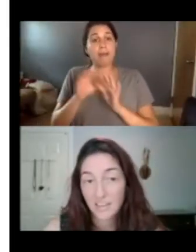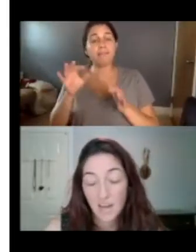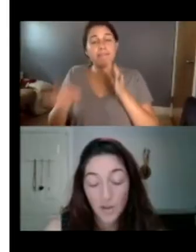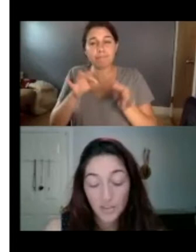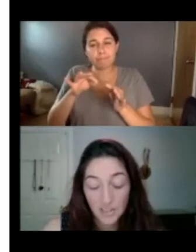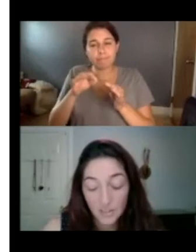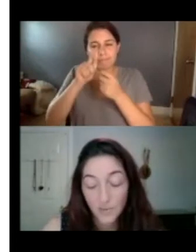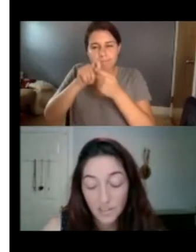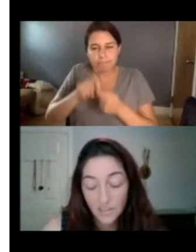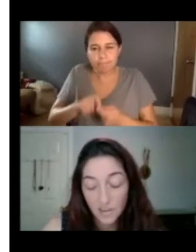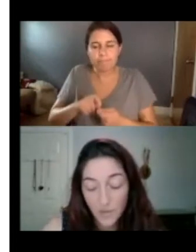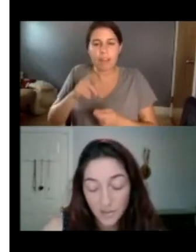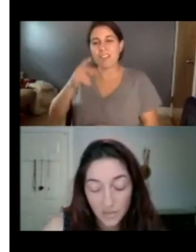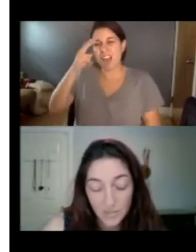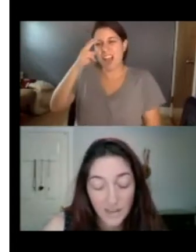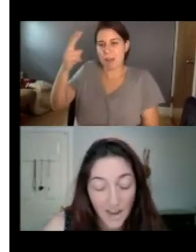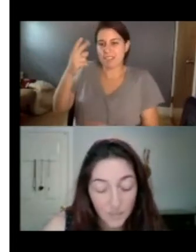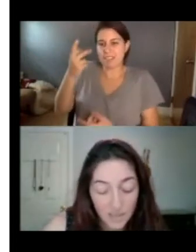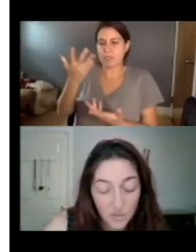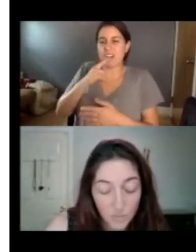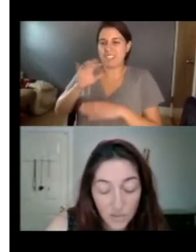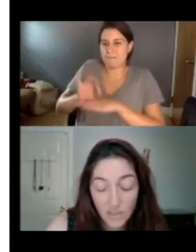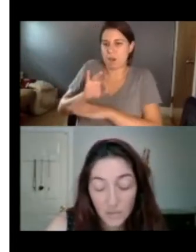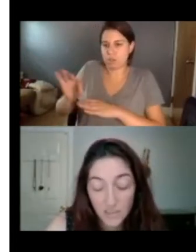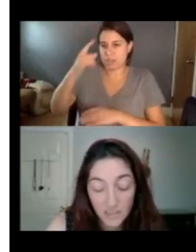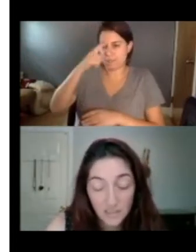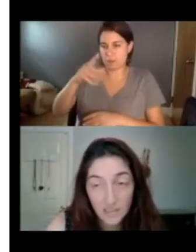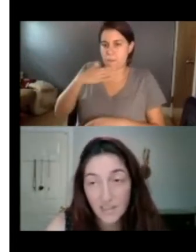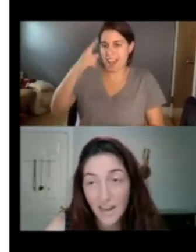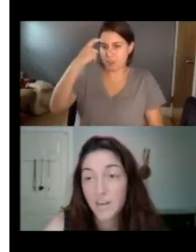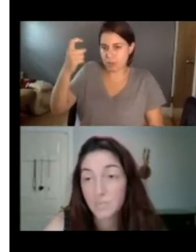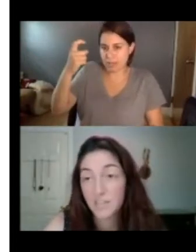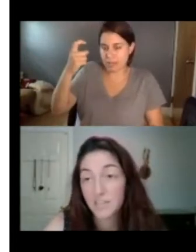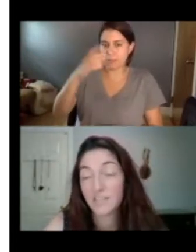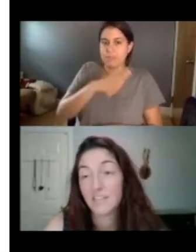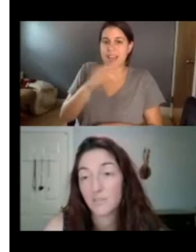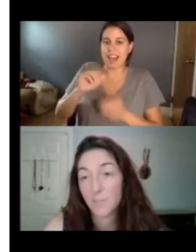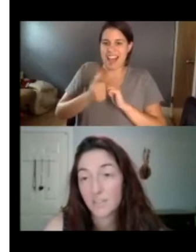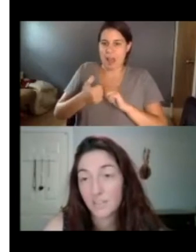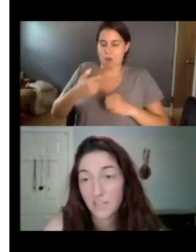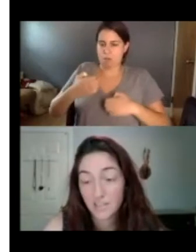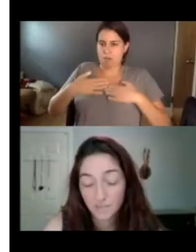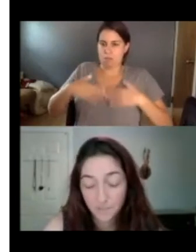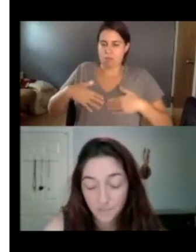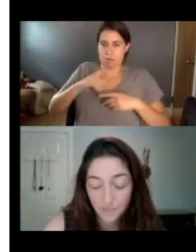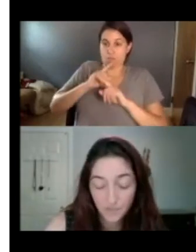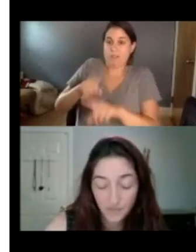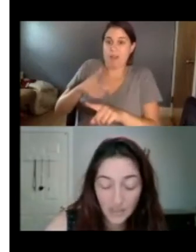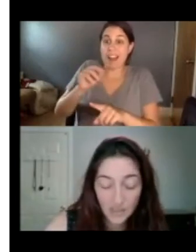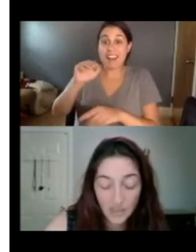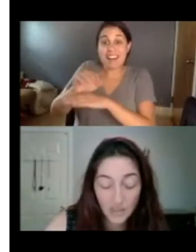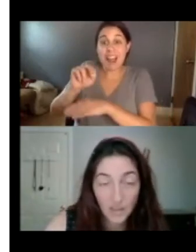this hypothesized function of bad dreams in adaptation to emotional experiences and how nightmares then disrupt this function.